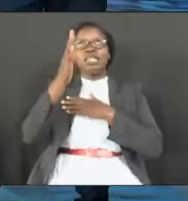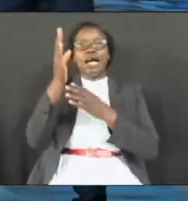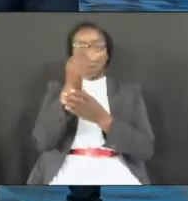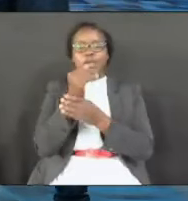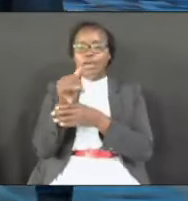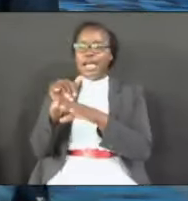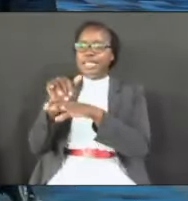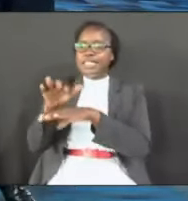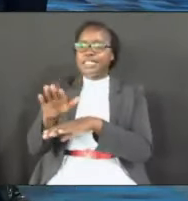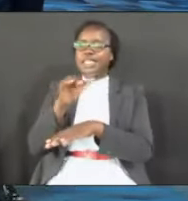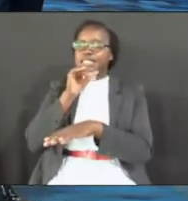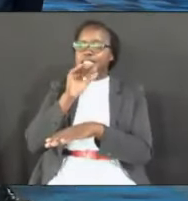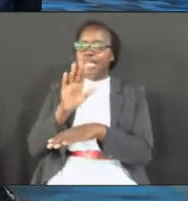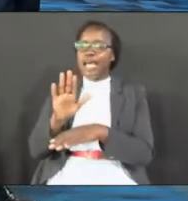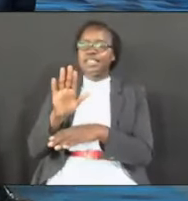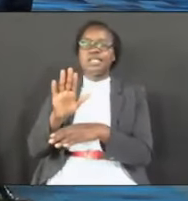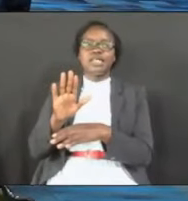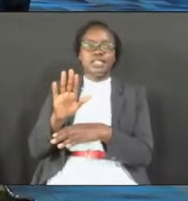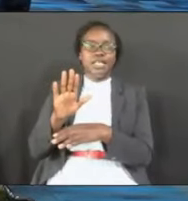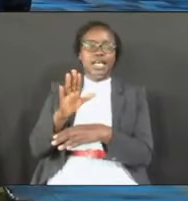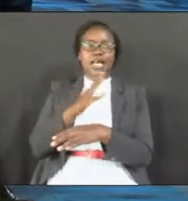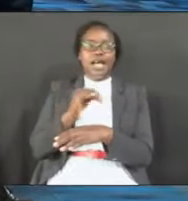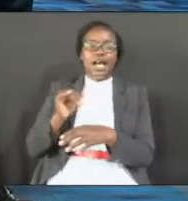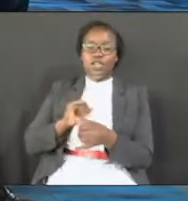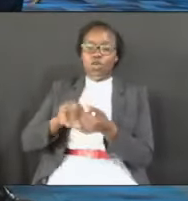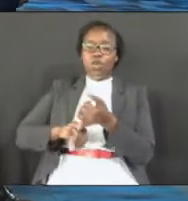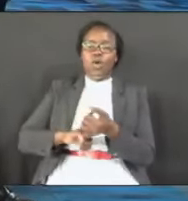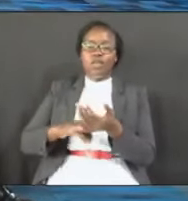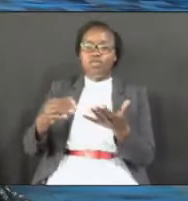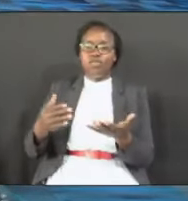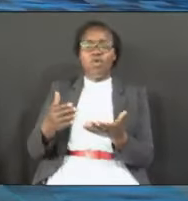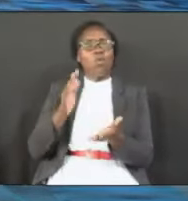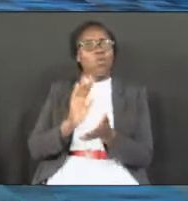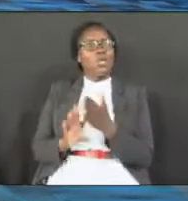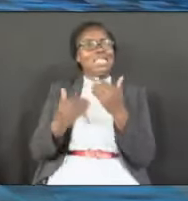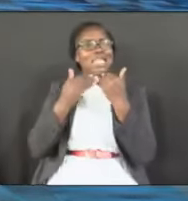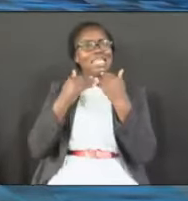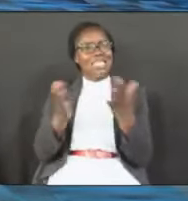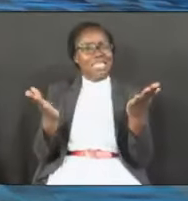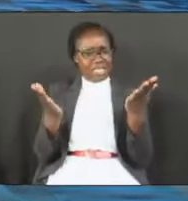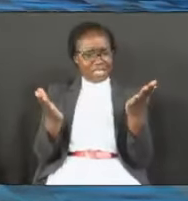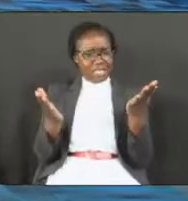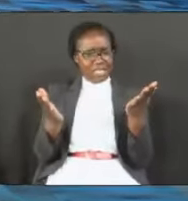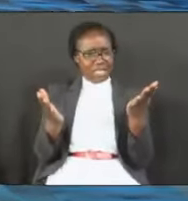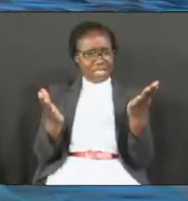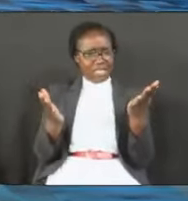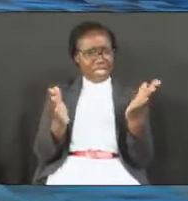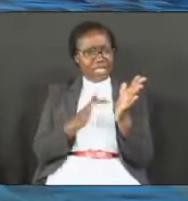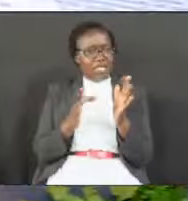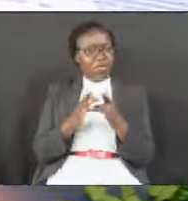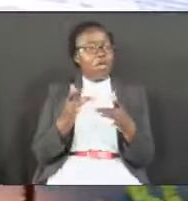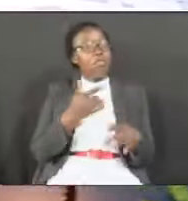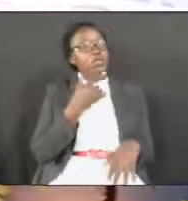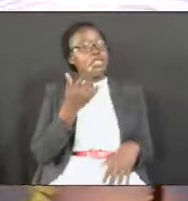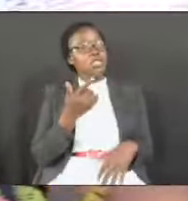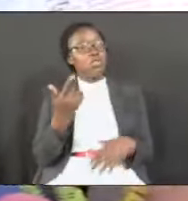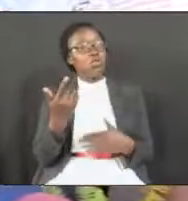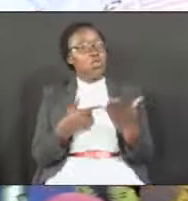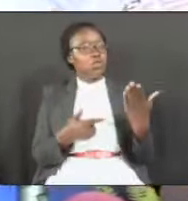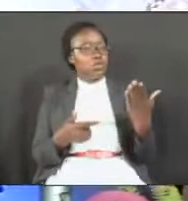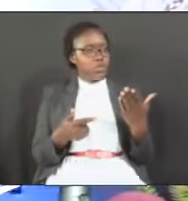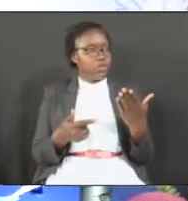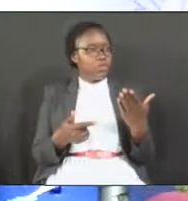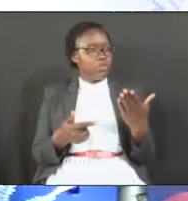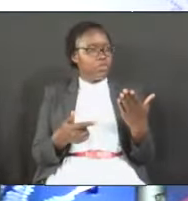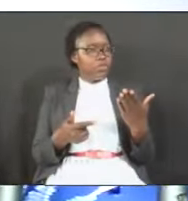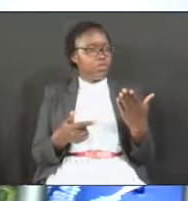away Ishmael and Agar with nothing, literally. The Bible says the water